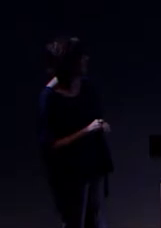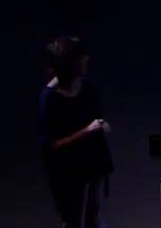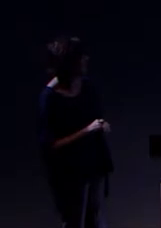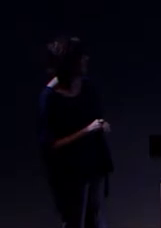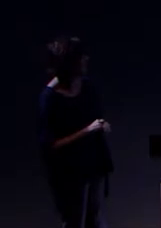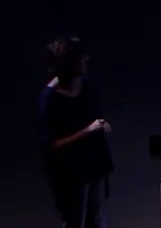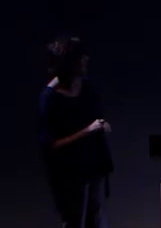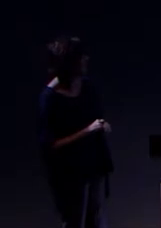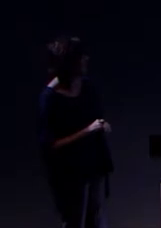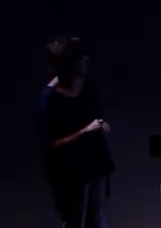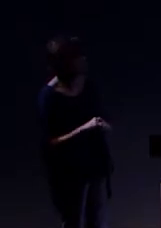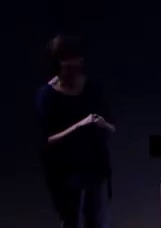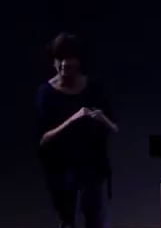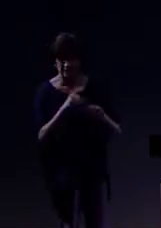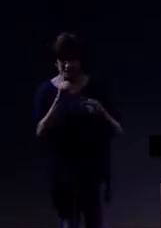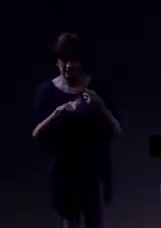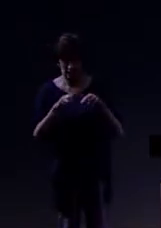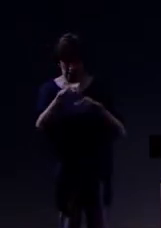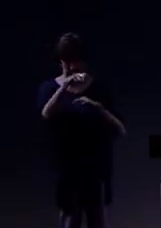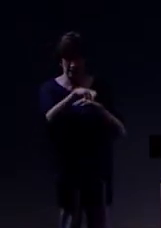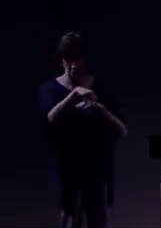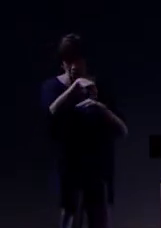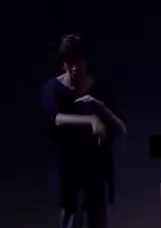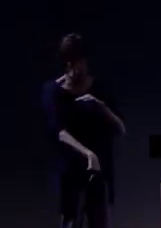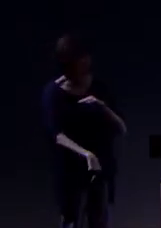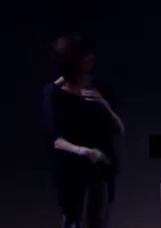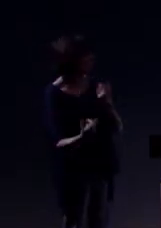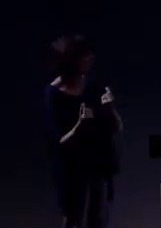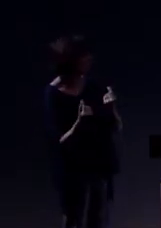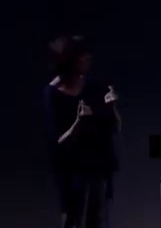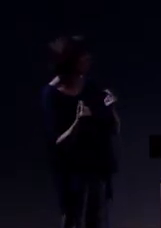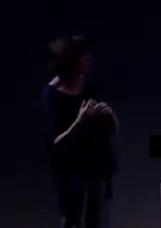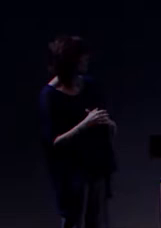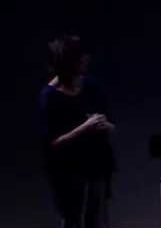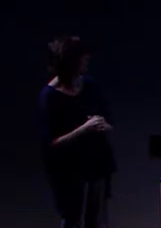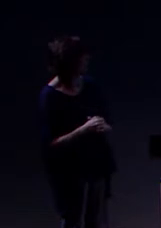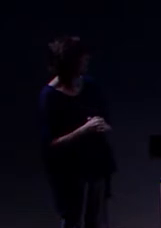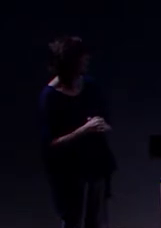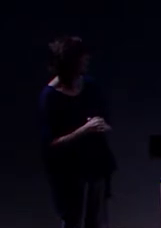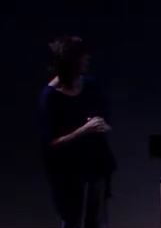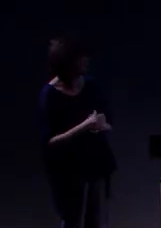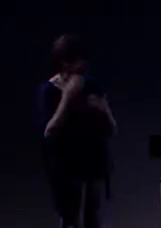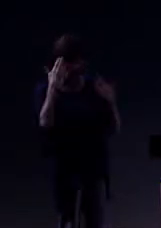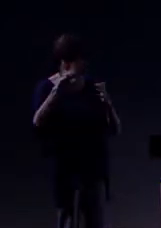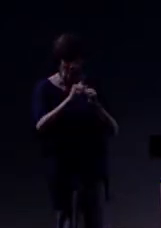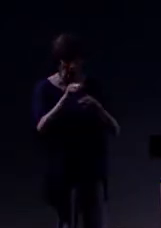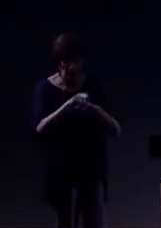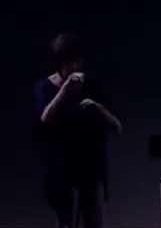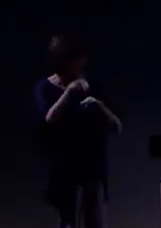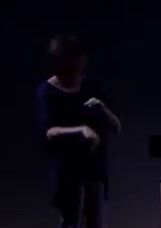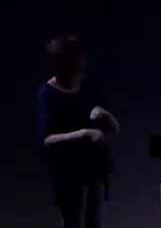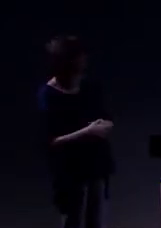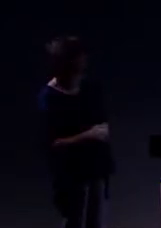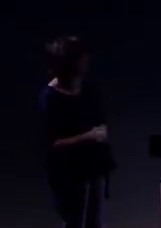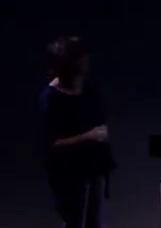So he can't get over the ledge. He's gonna fall. What does he do? I don't know how to get over the ledge.